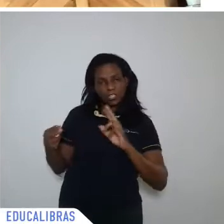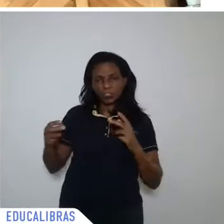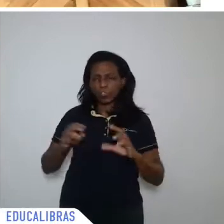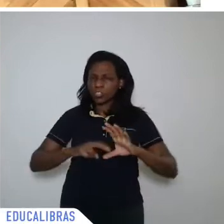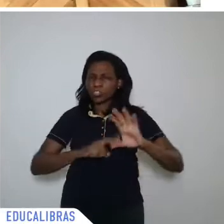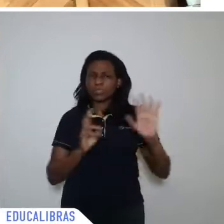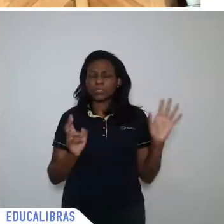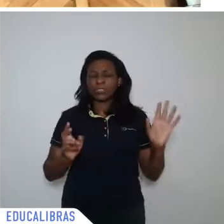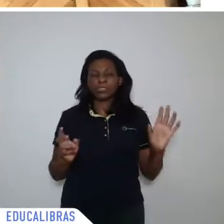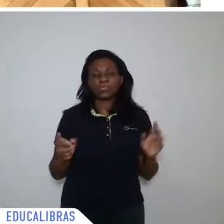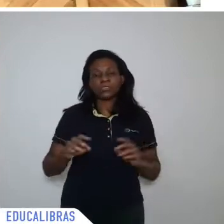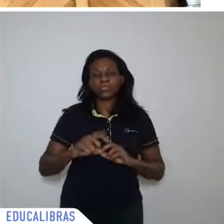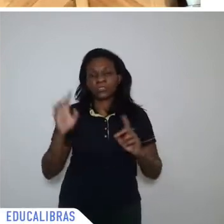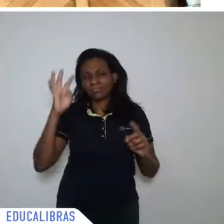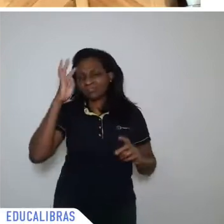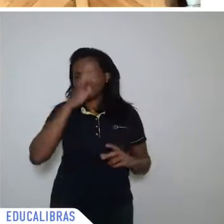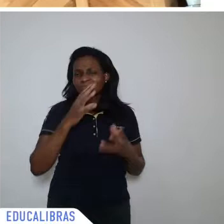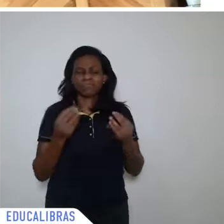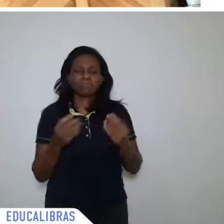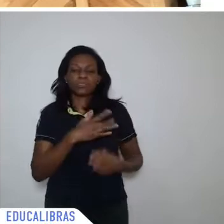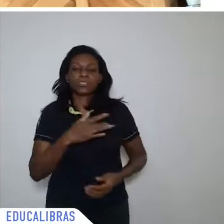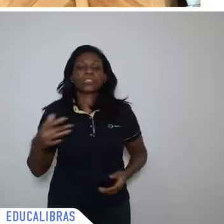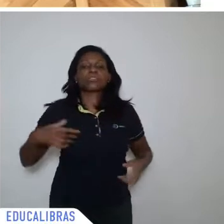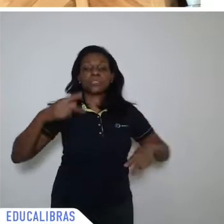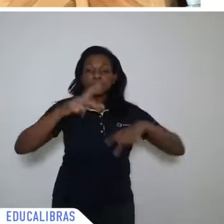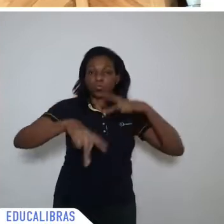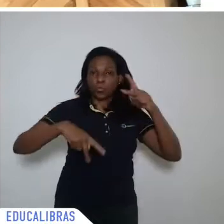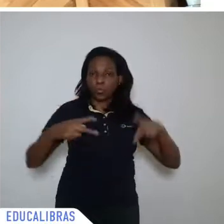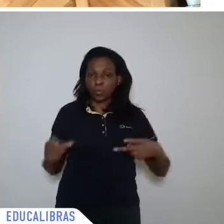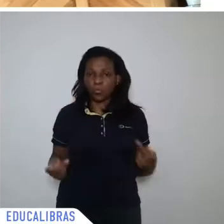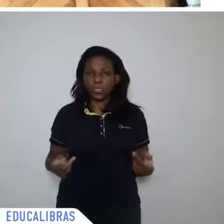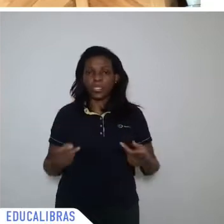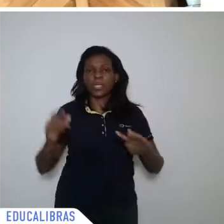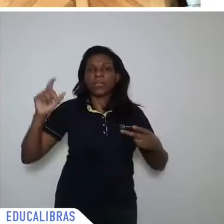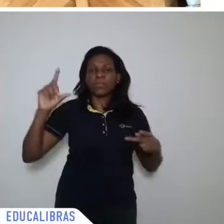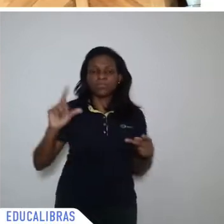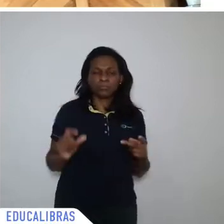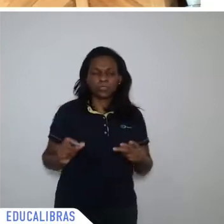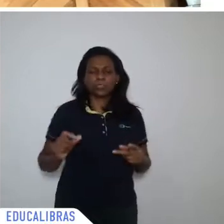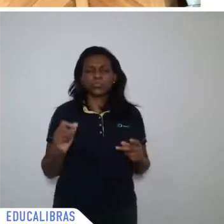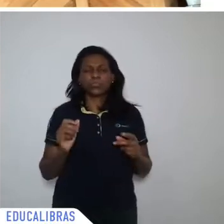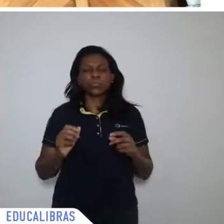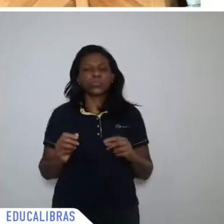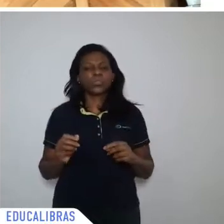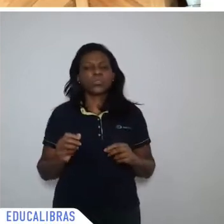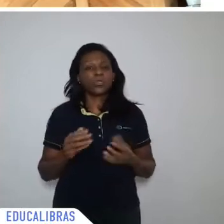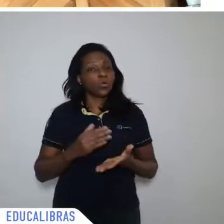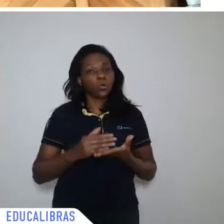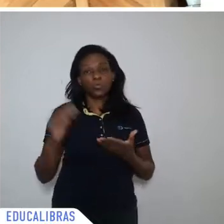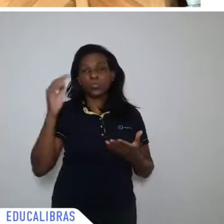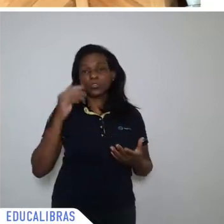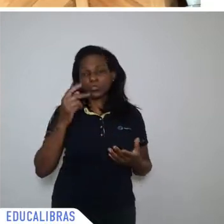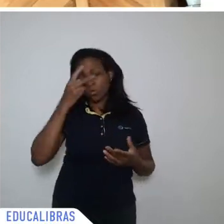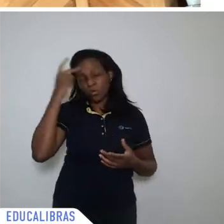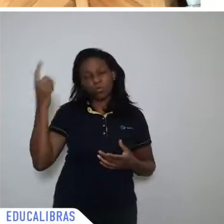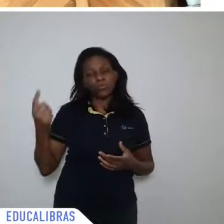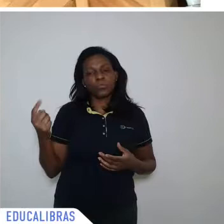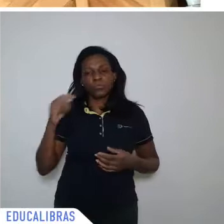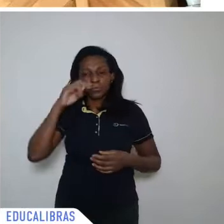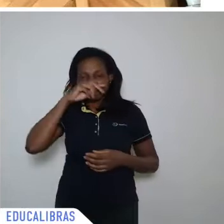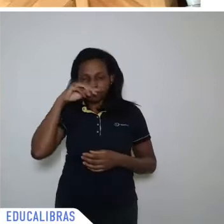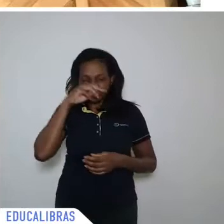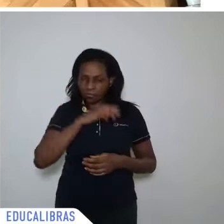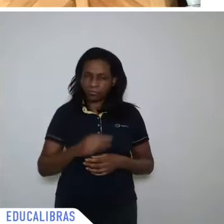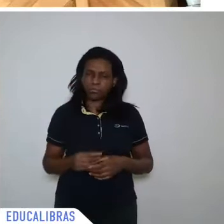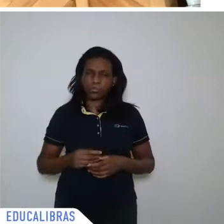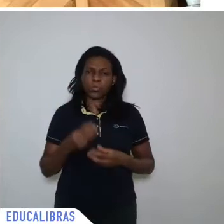their relationships. The abstraction of norms of public health for the reduction of illness comes